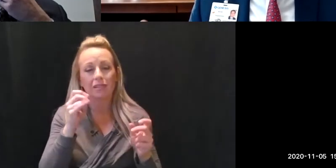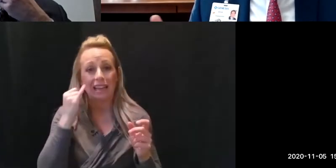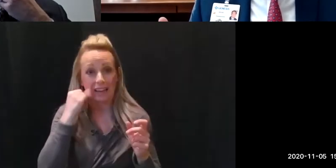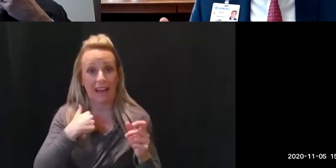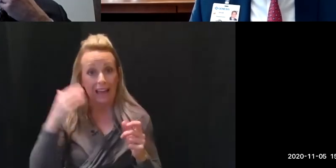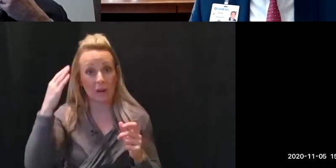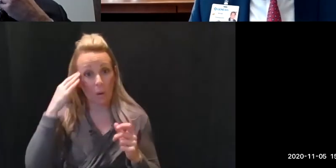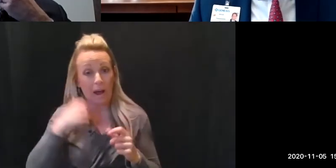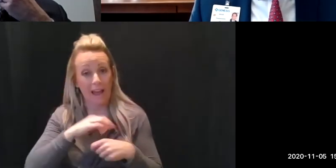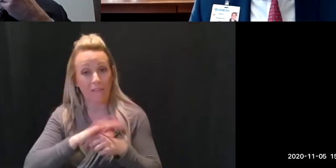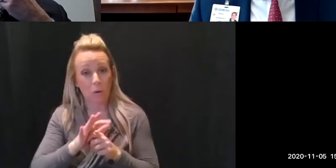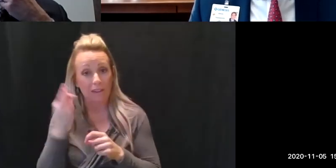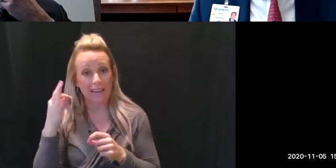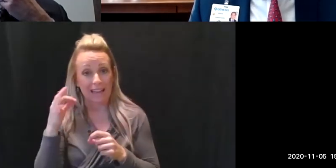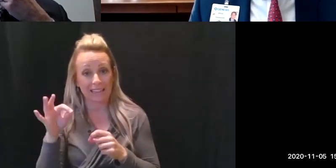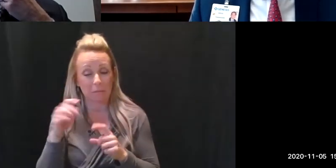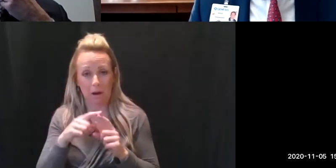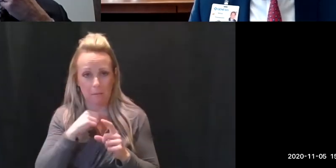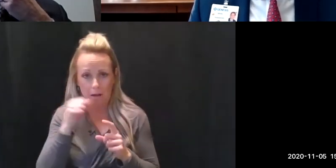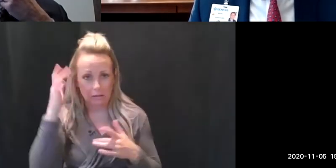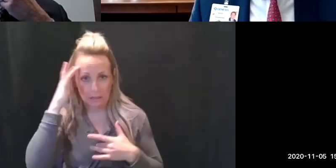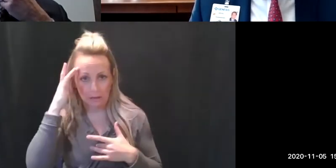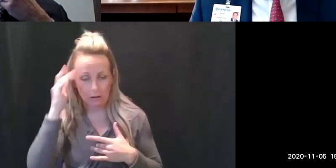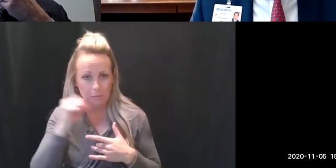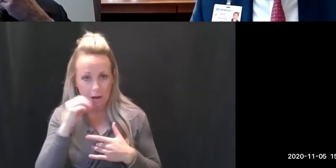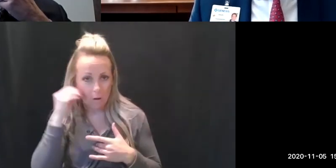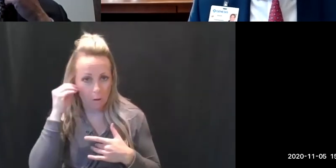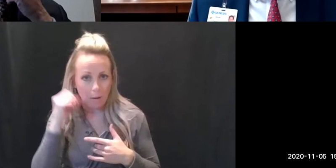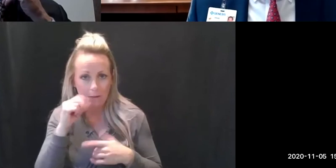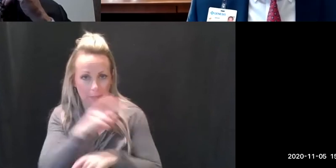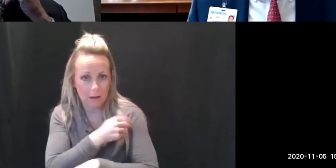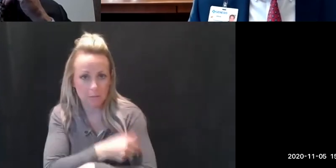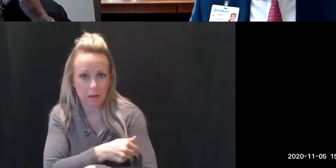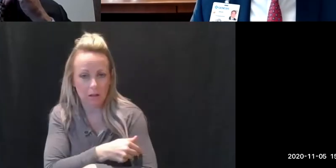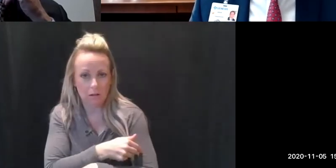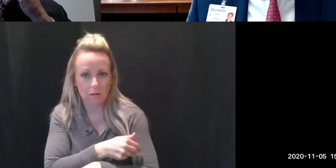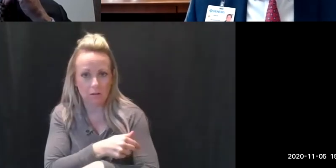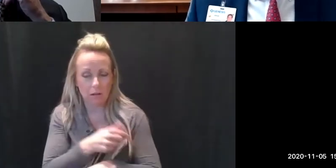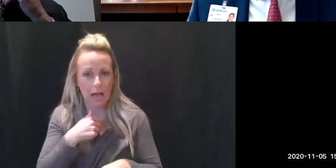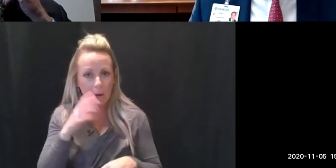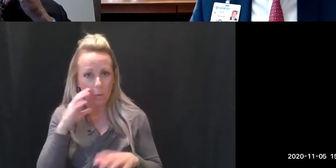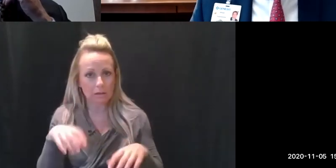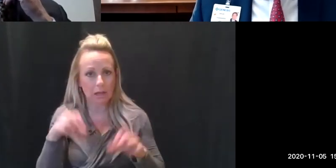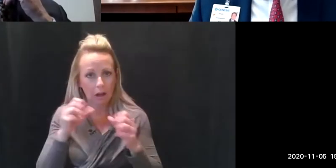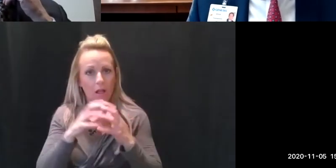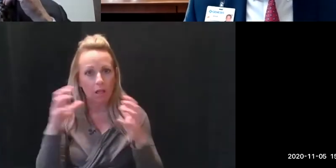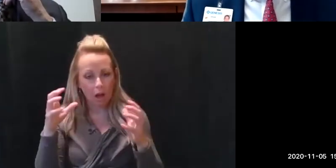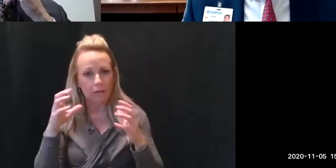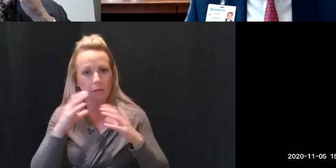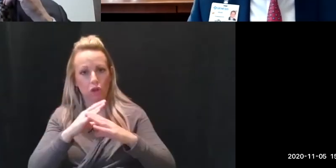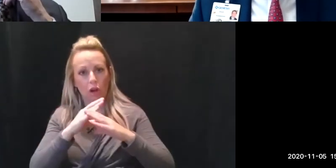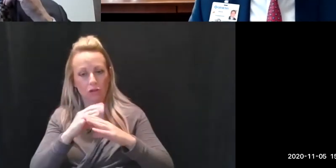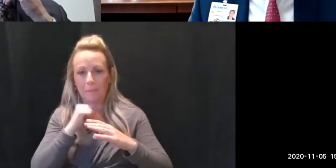and yet I'm not sick and I'm not home or I'm not in the hospital, I'm going to take a lot of precautions. I'm not going to go out. I'm going to